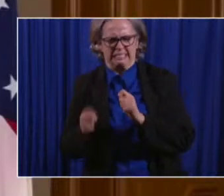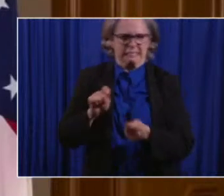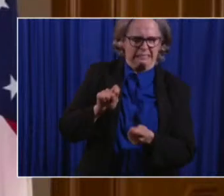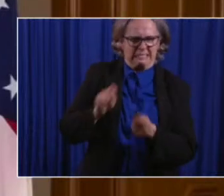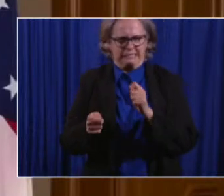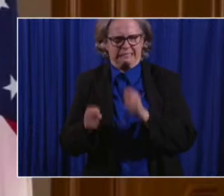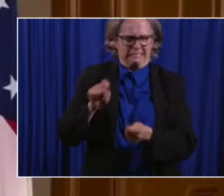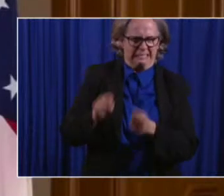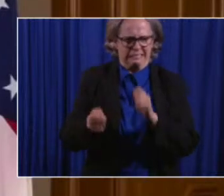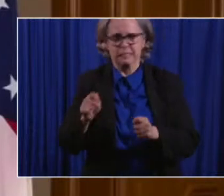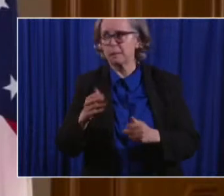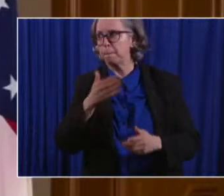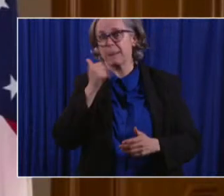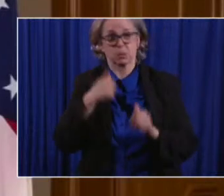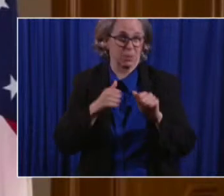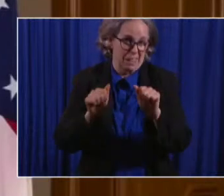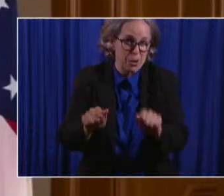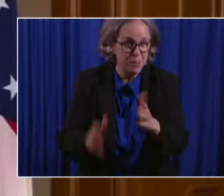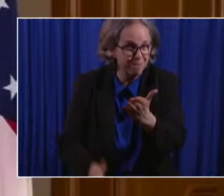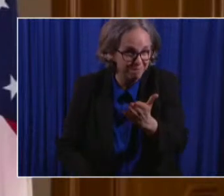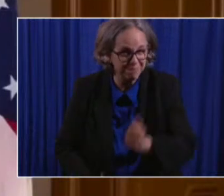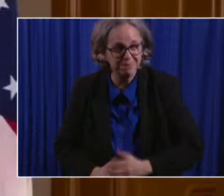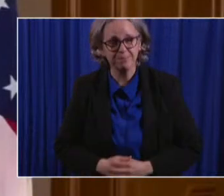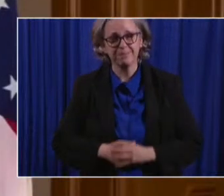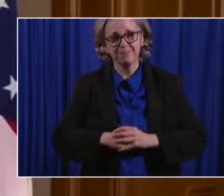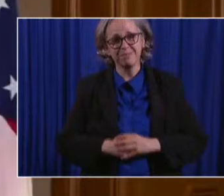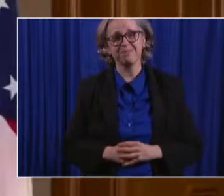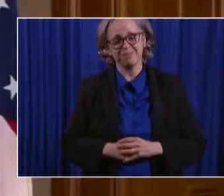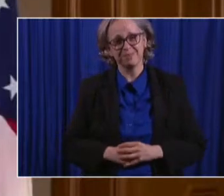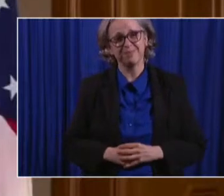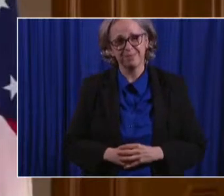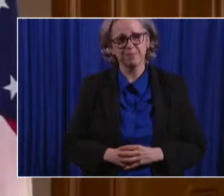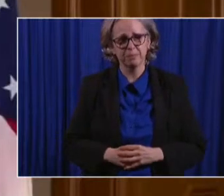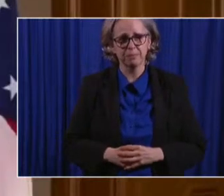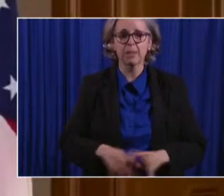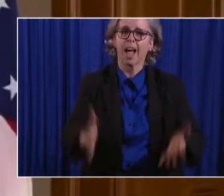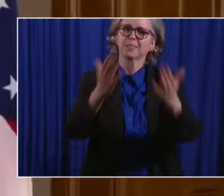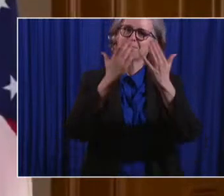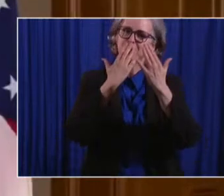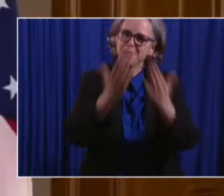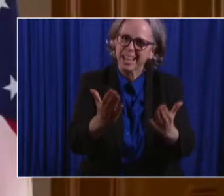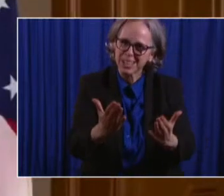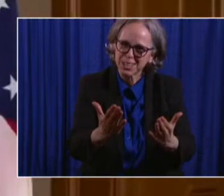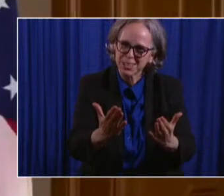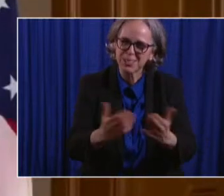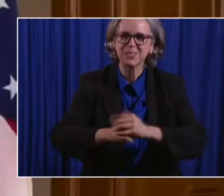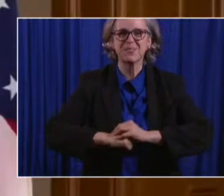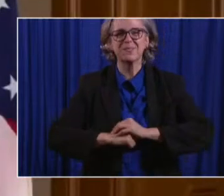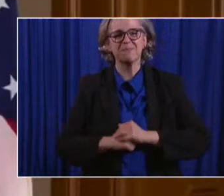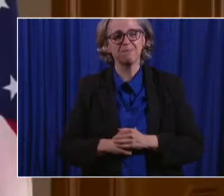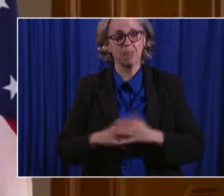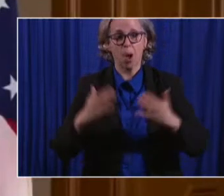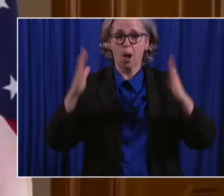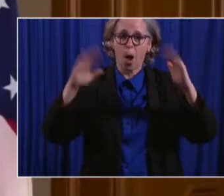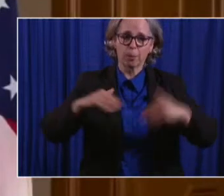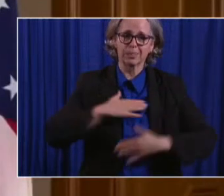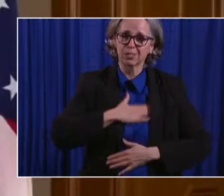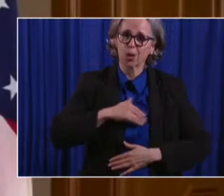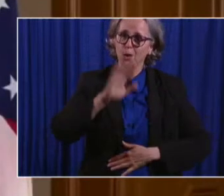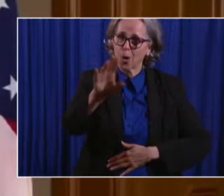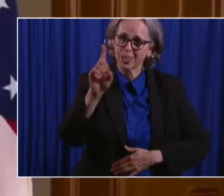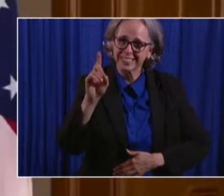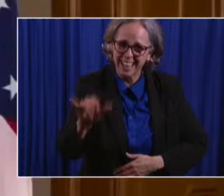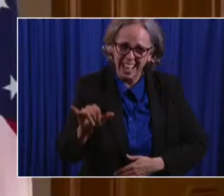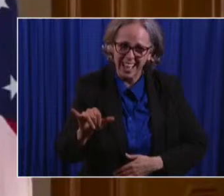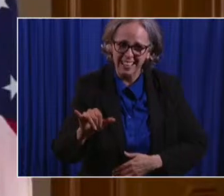decisions. So thus far, it's worked. So I want to thank everybody, and hope everybody has a good day. Recording stopped.